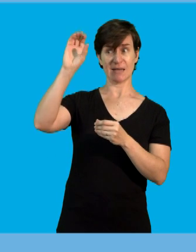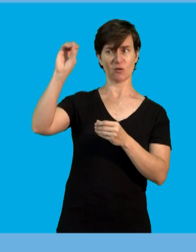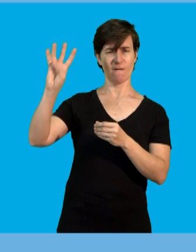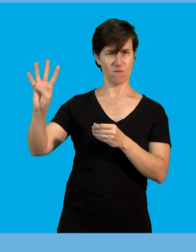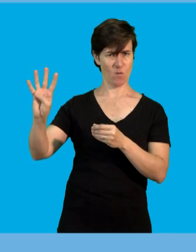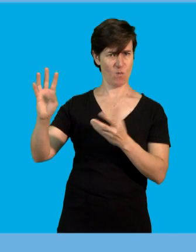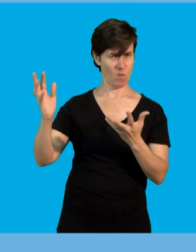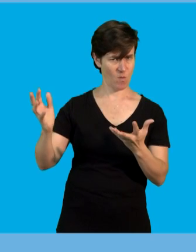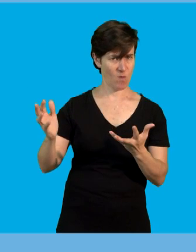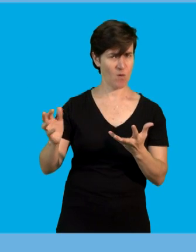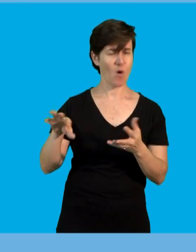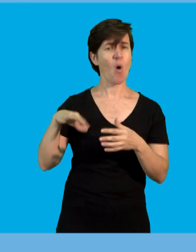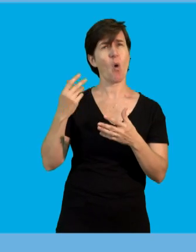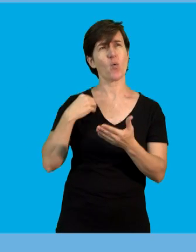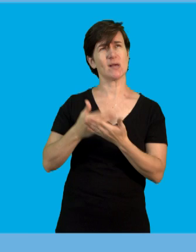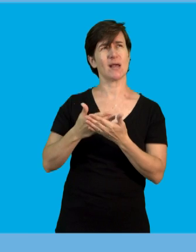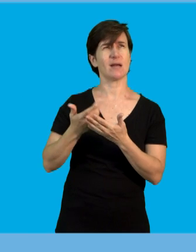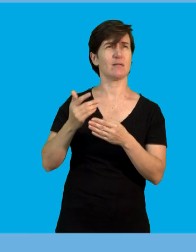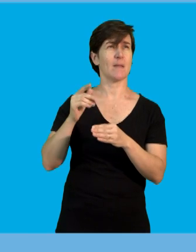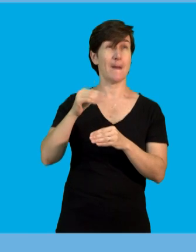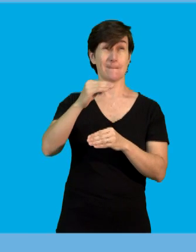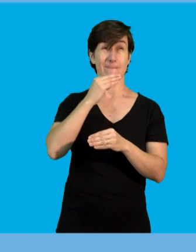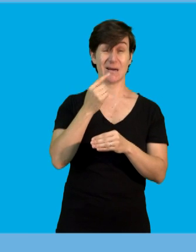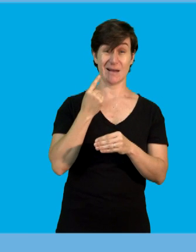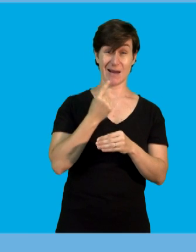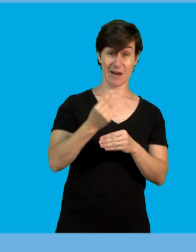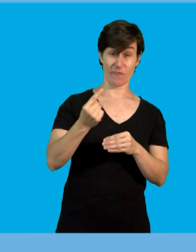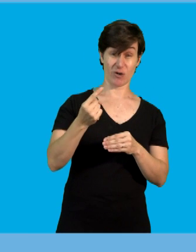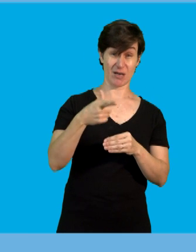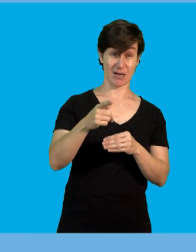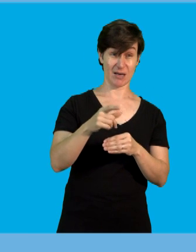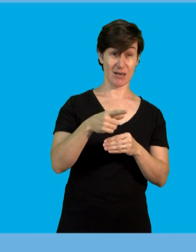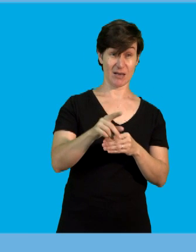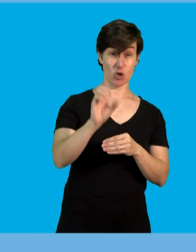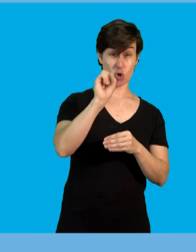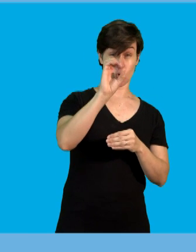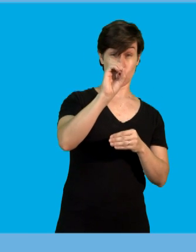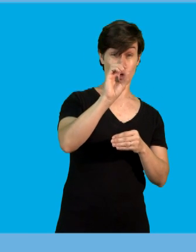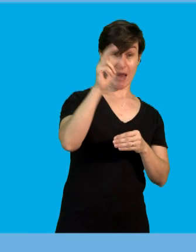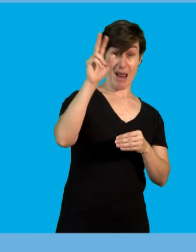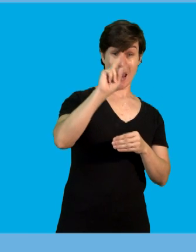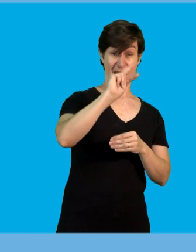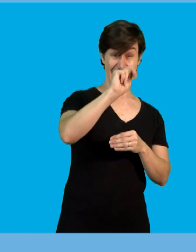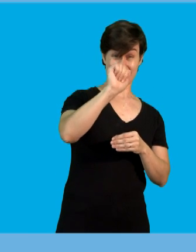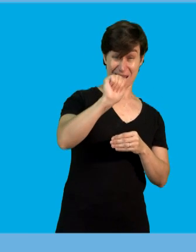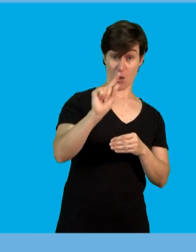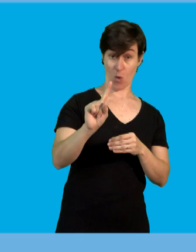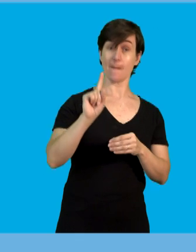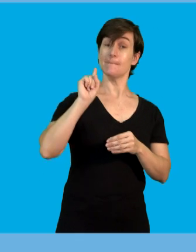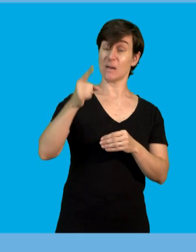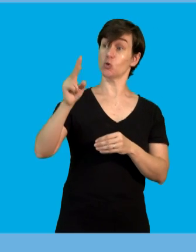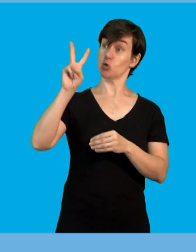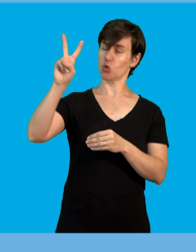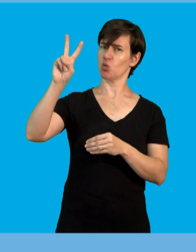1 molecule of sulfate. Or to break it down even further, for every 2 atoms of sodium, we need